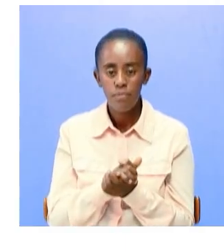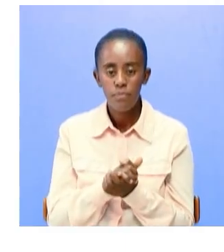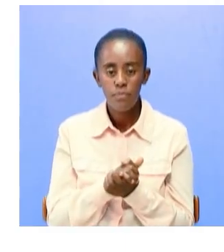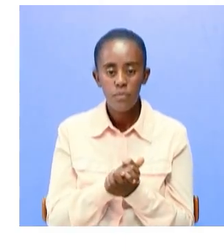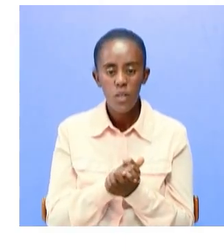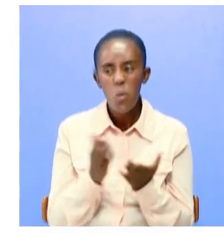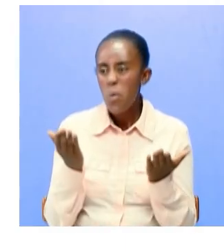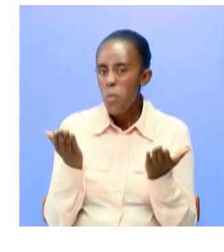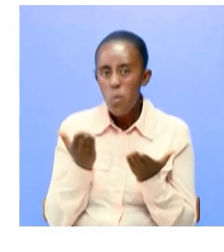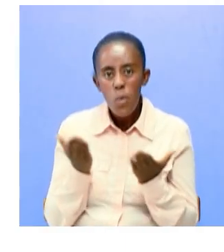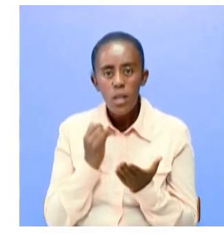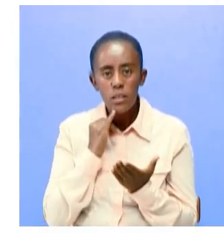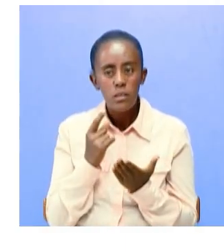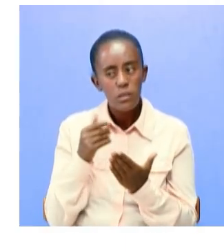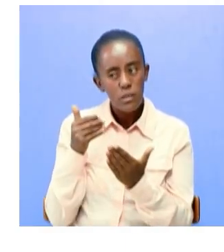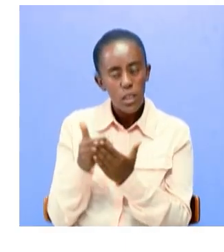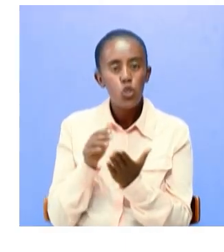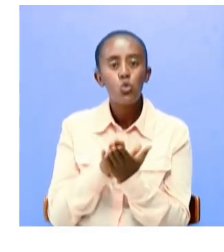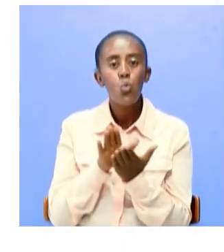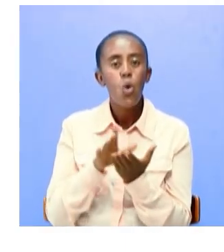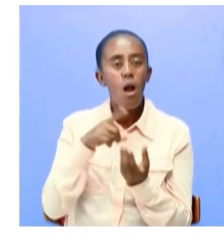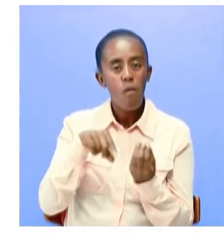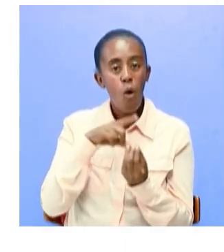Where is the nearest school around?